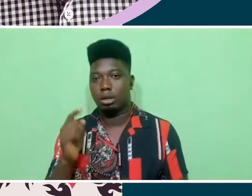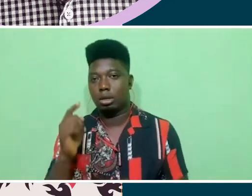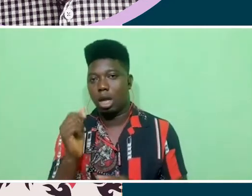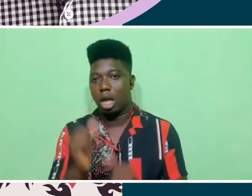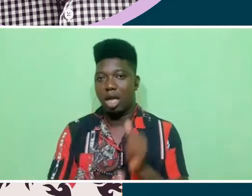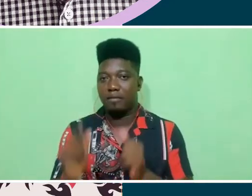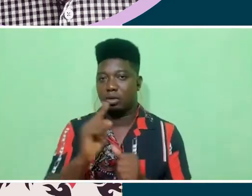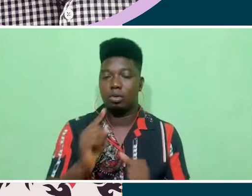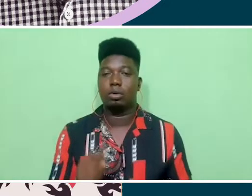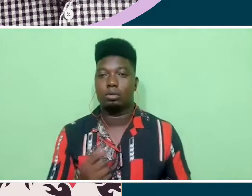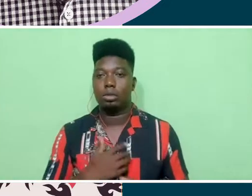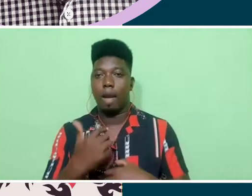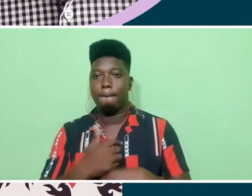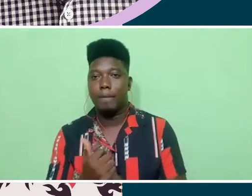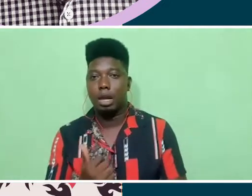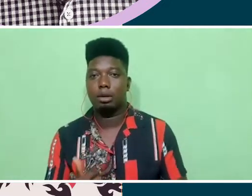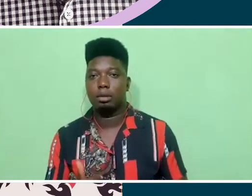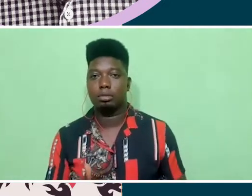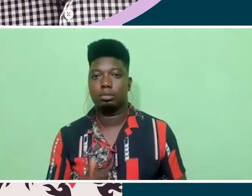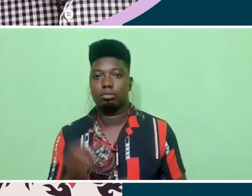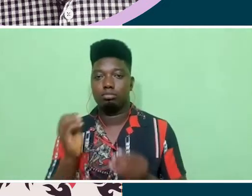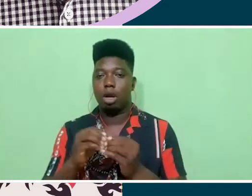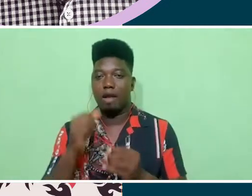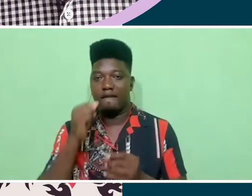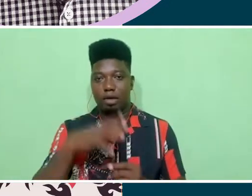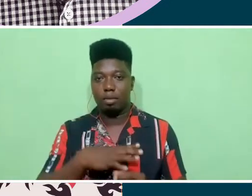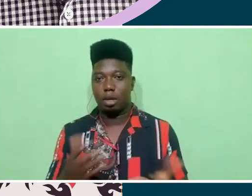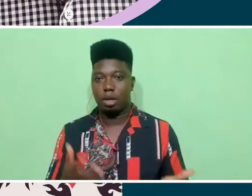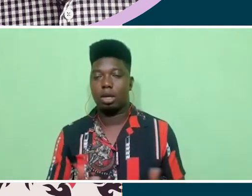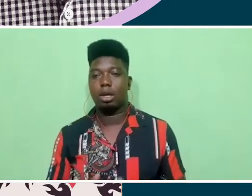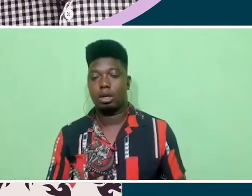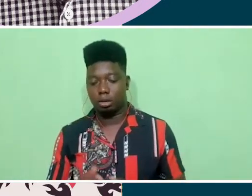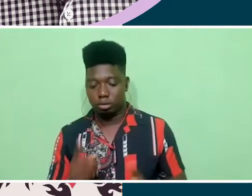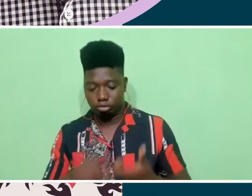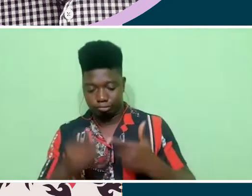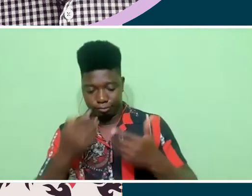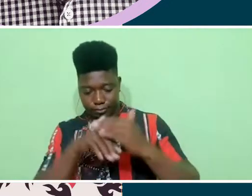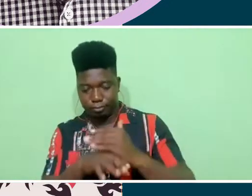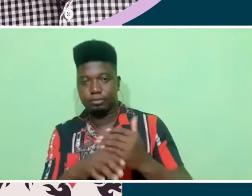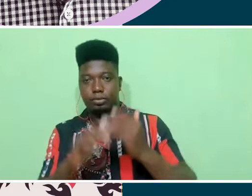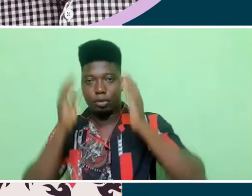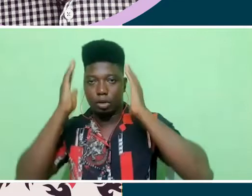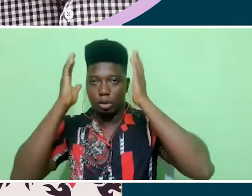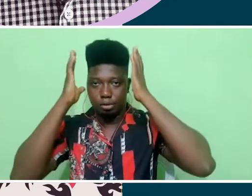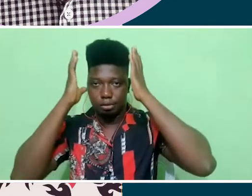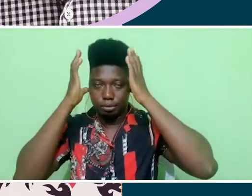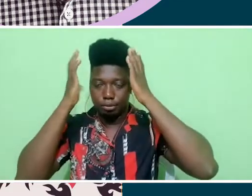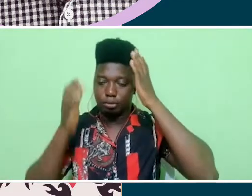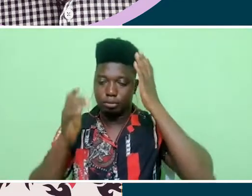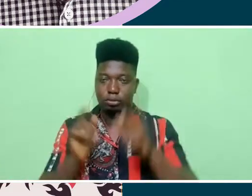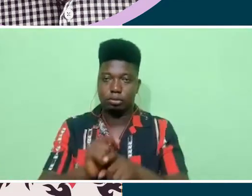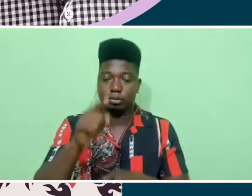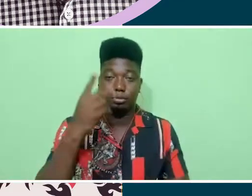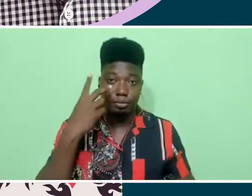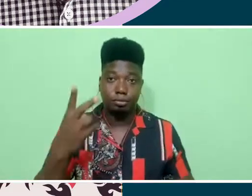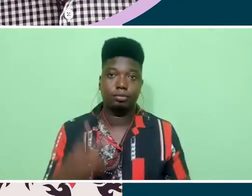make more female heroes kind of access the whole audience. But then by the 1960s, you see we're only marketing to men, and you